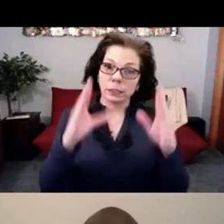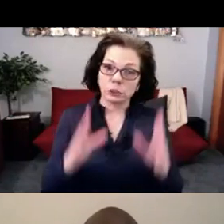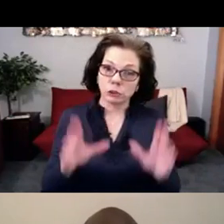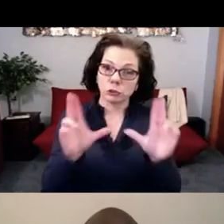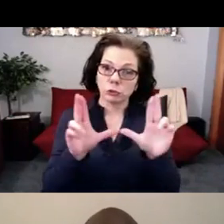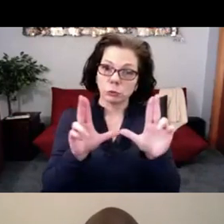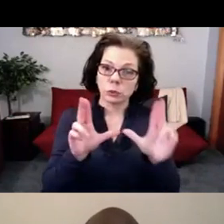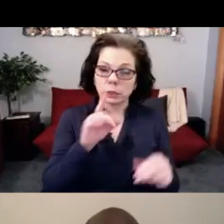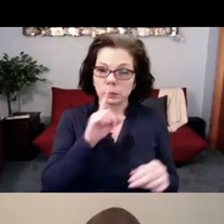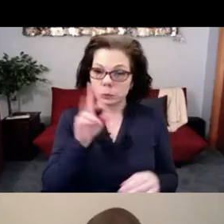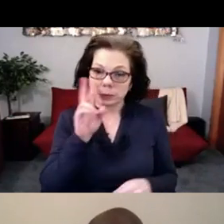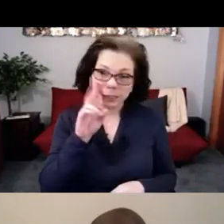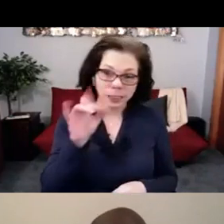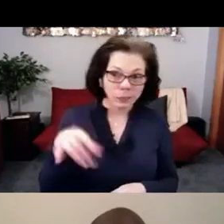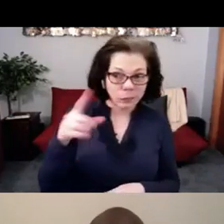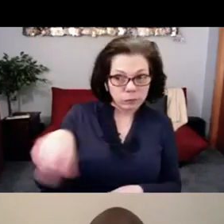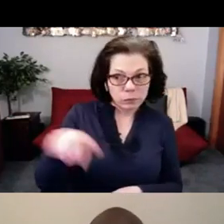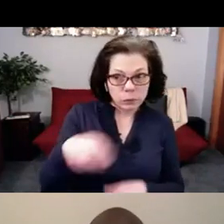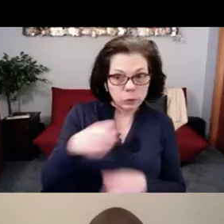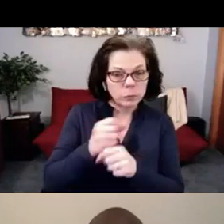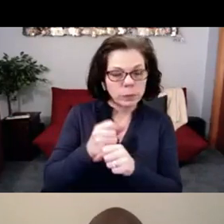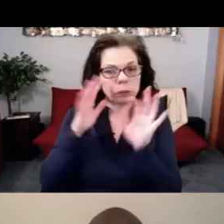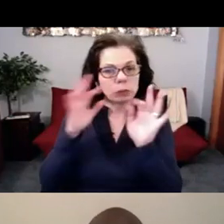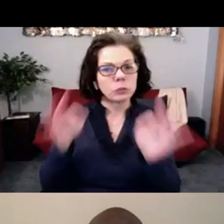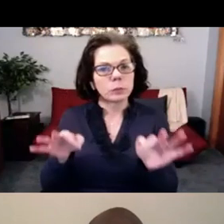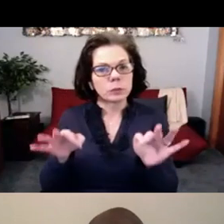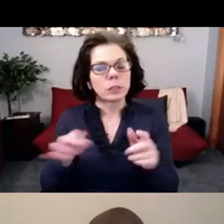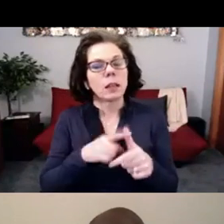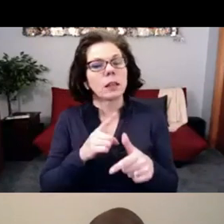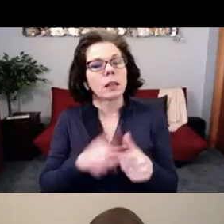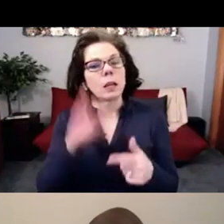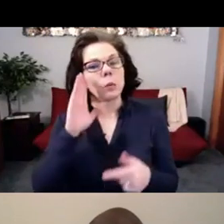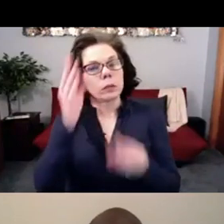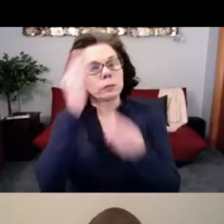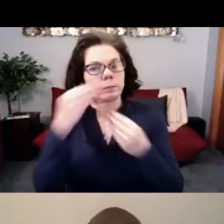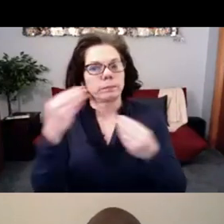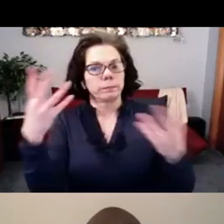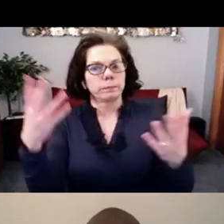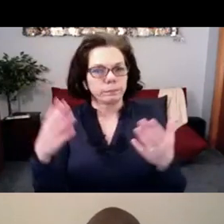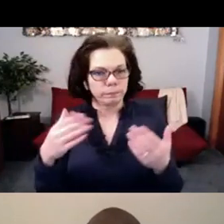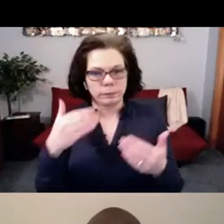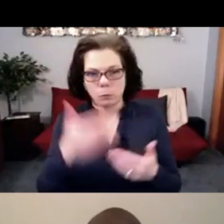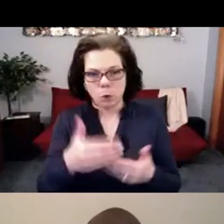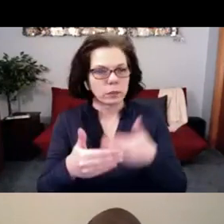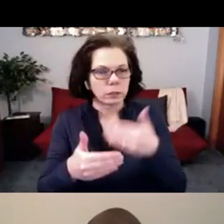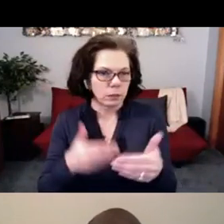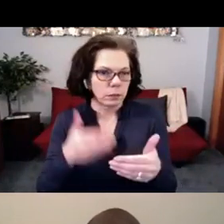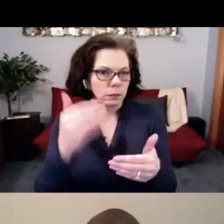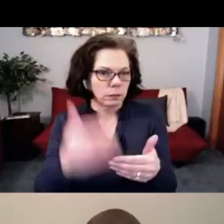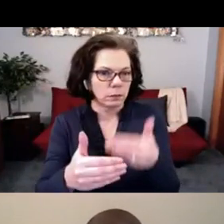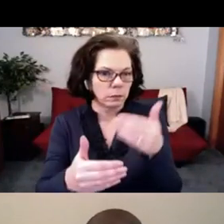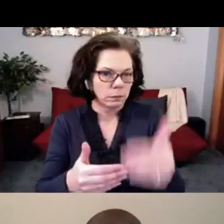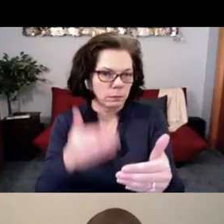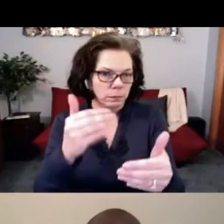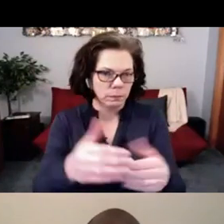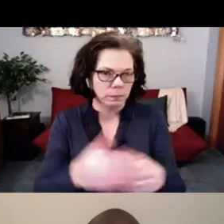teachers to be able to make determinations. And then we'll be communicating out with you the entire step of the way. But right now, what we'll have to